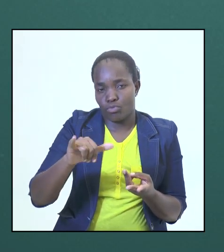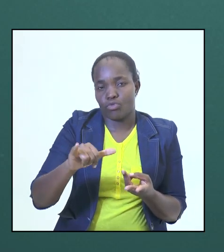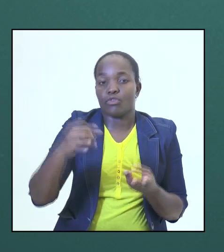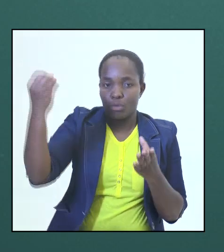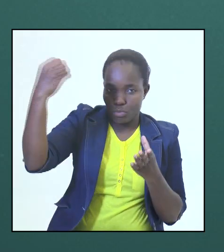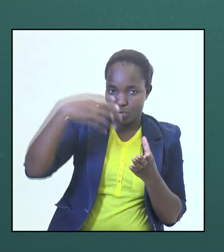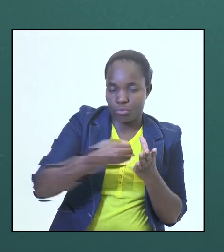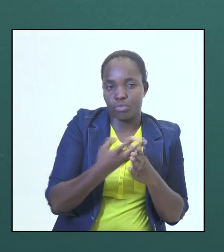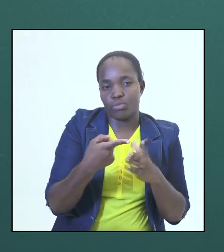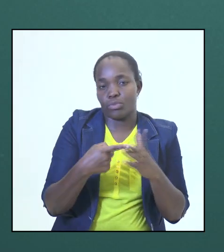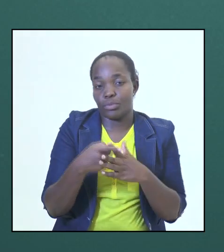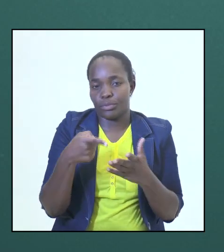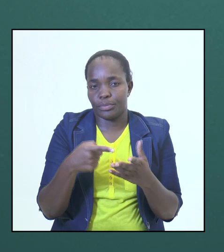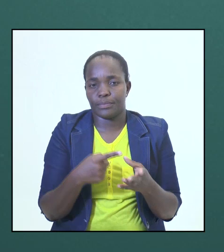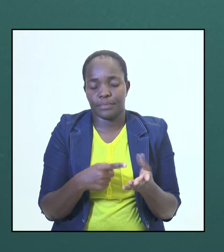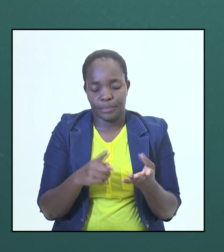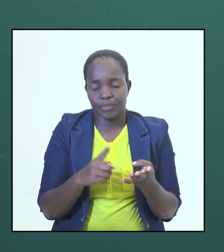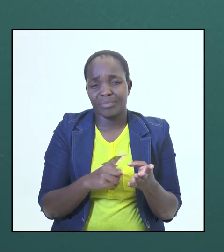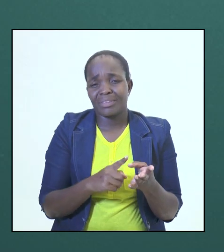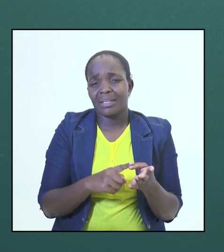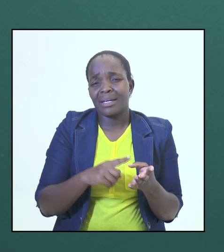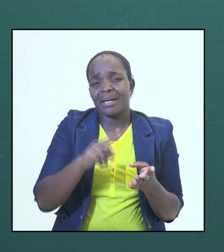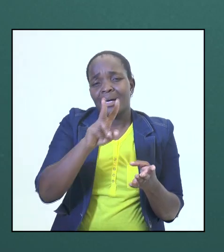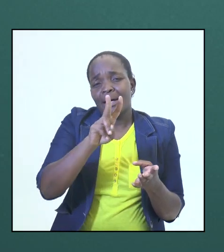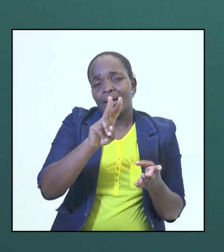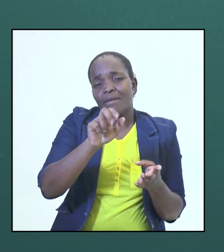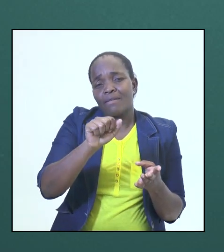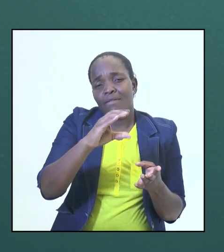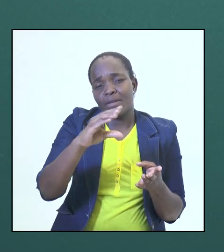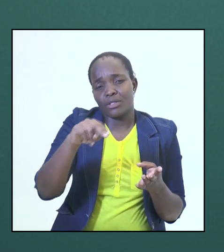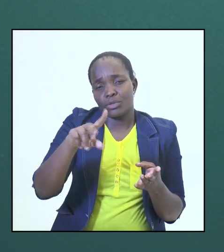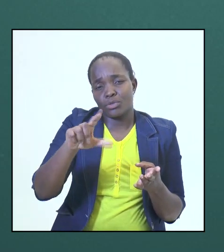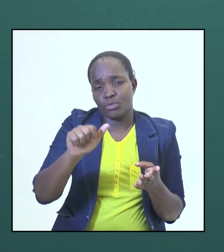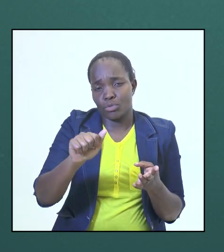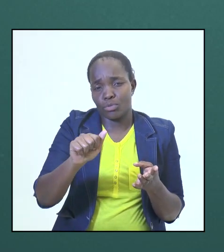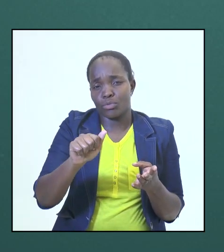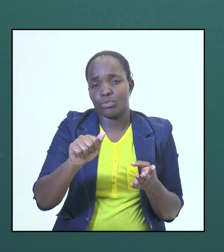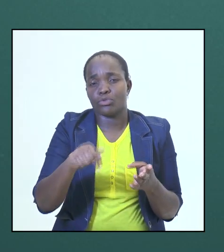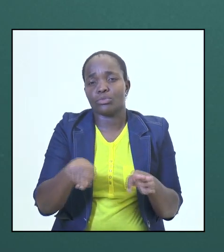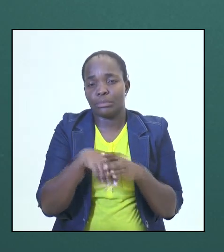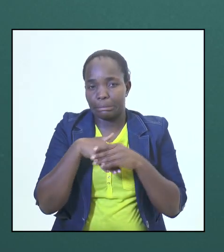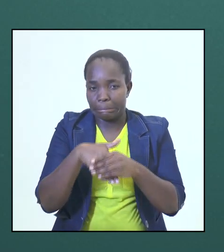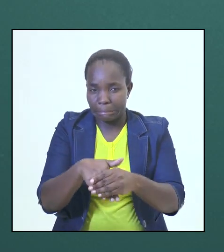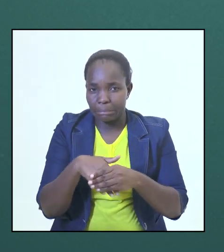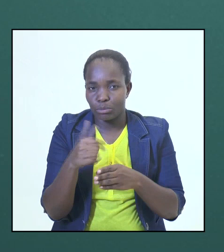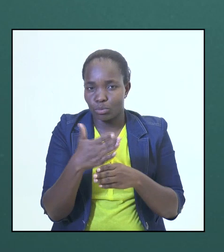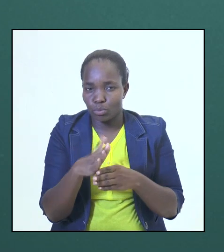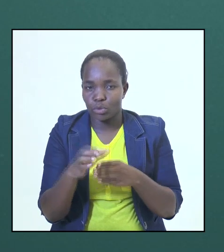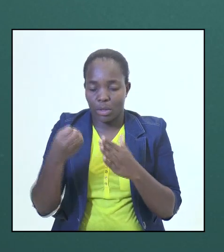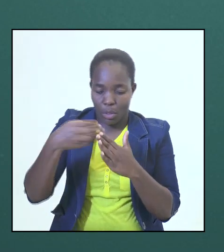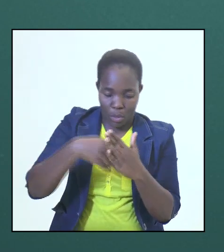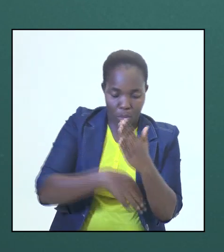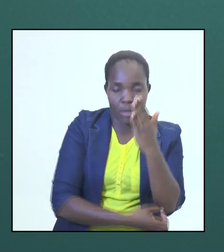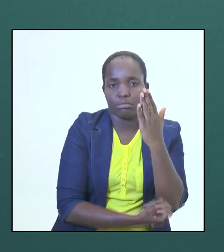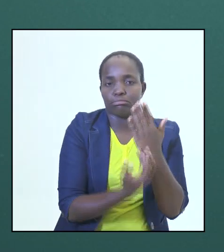photosynthesis. Vascular bundles transport water and translocate sucrose. Air